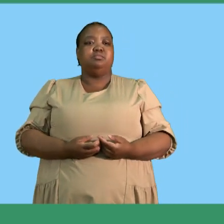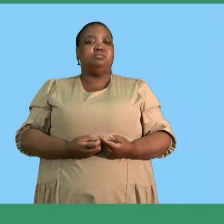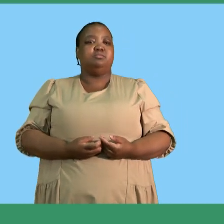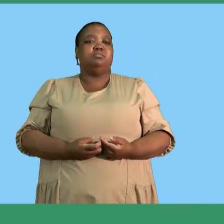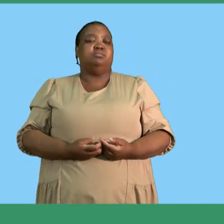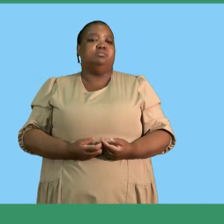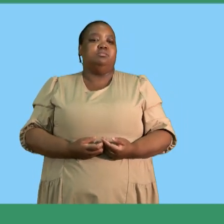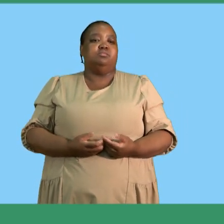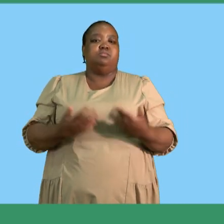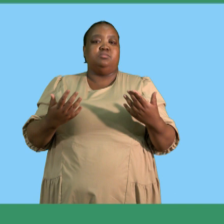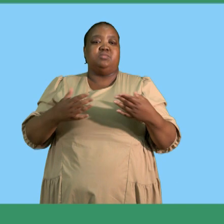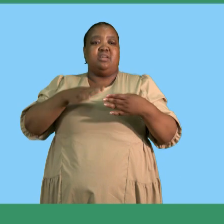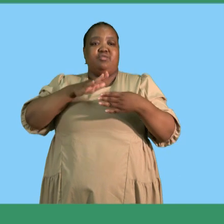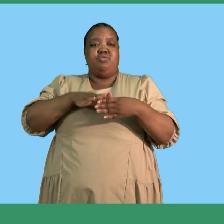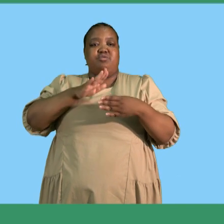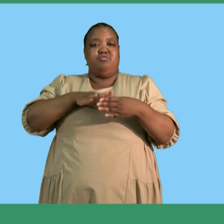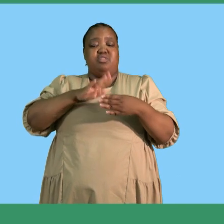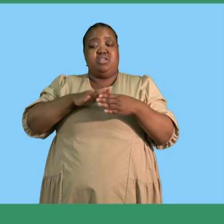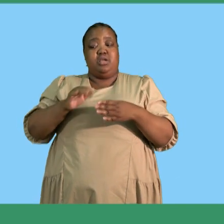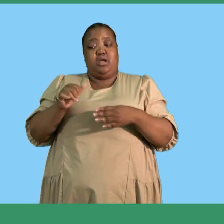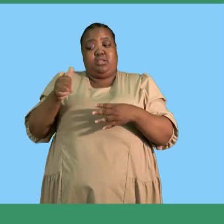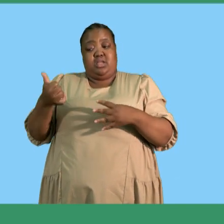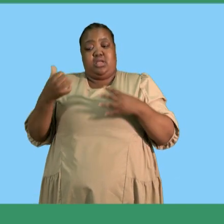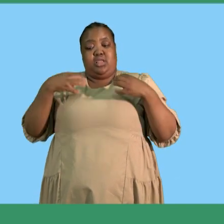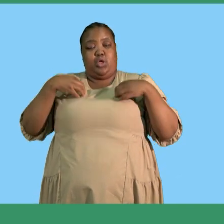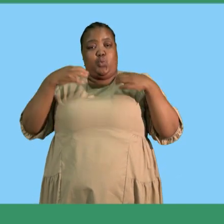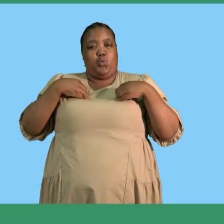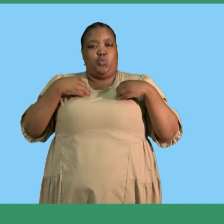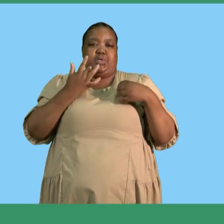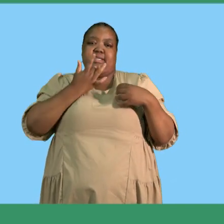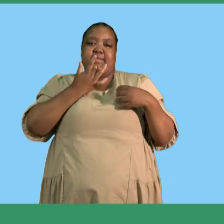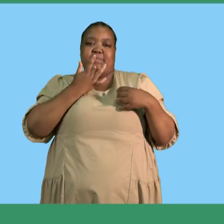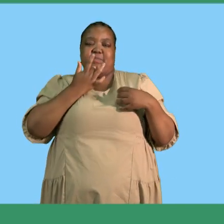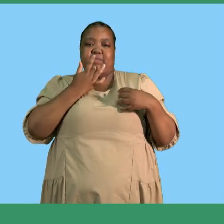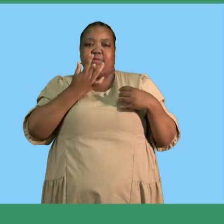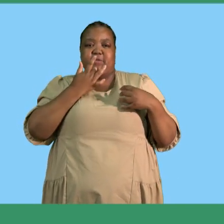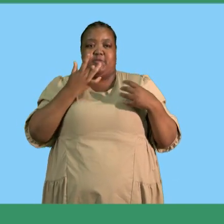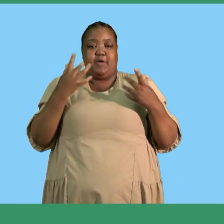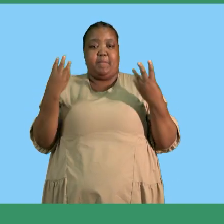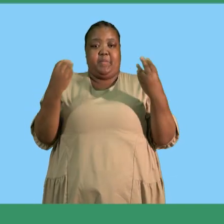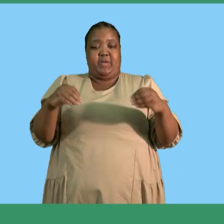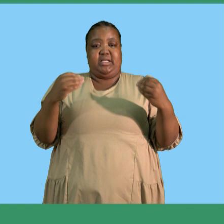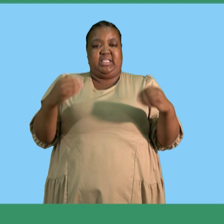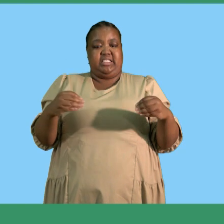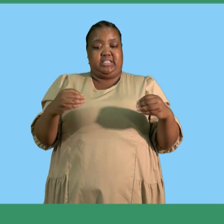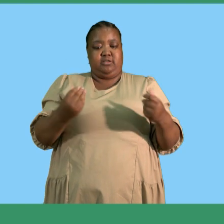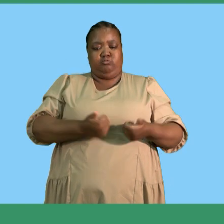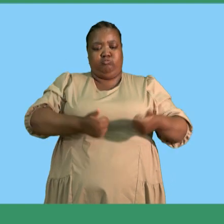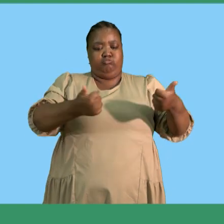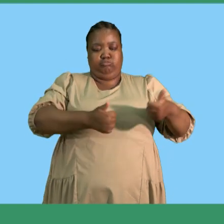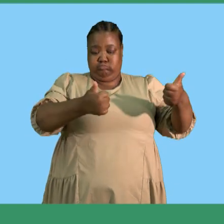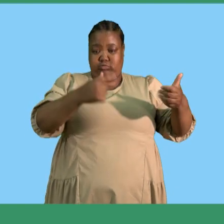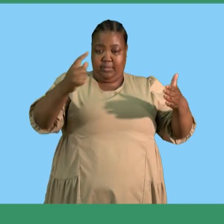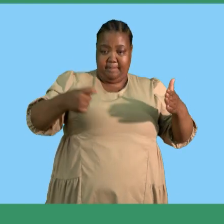Let's now look at the reasons why other owners prefer to buy an existing business instead